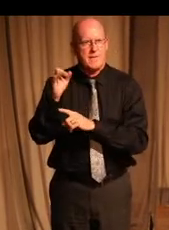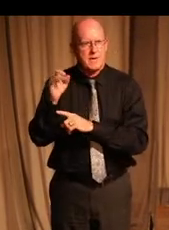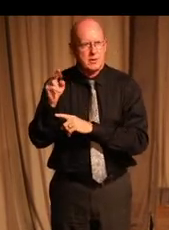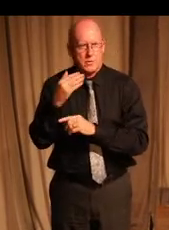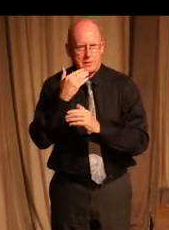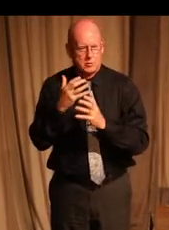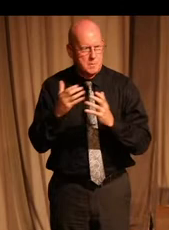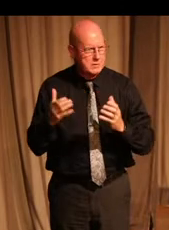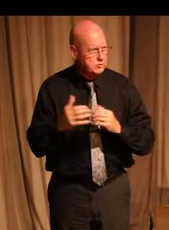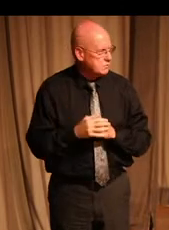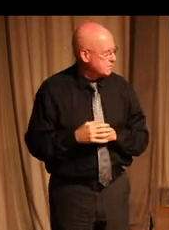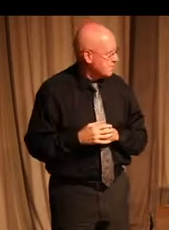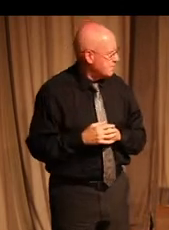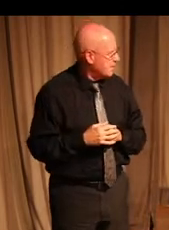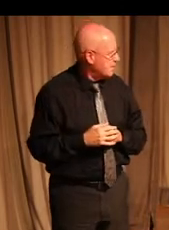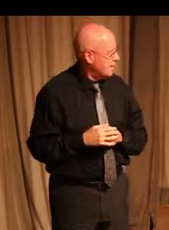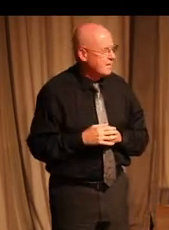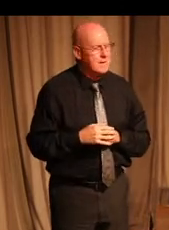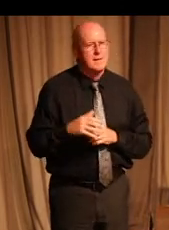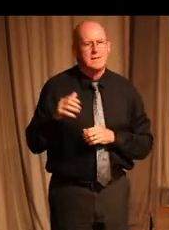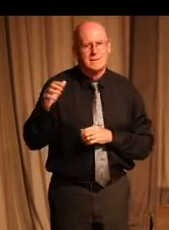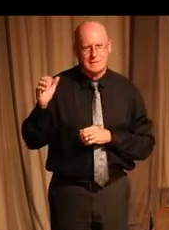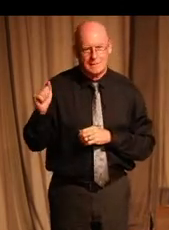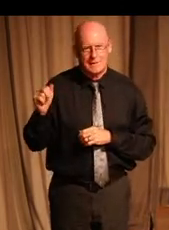And Annouchka de Andrade, thank you so much.